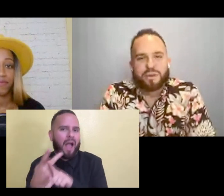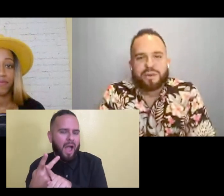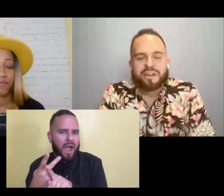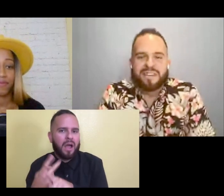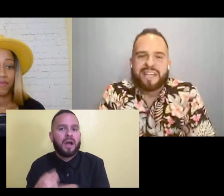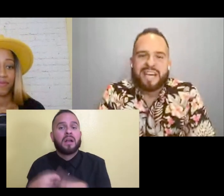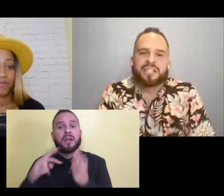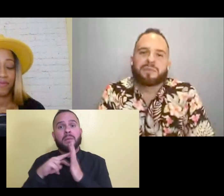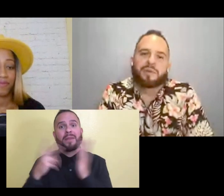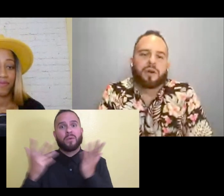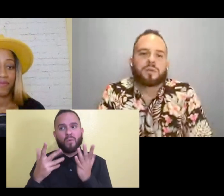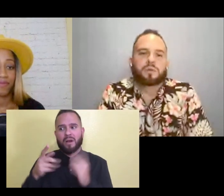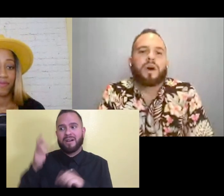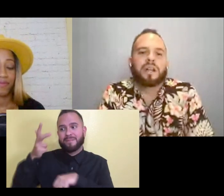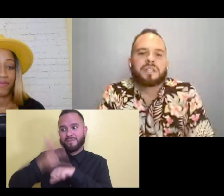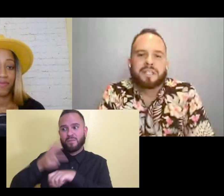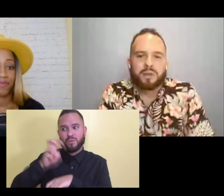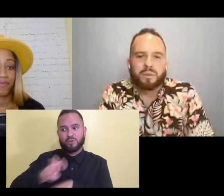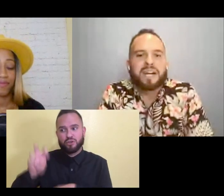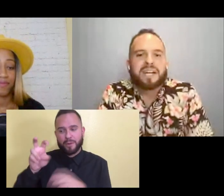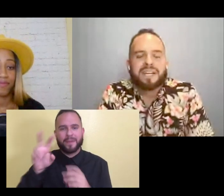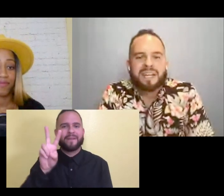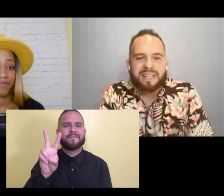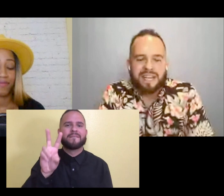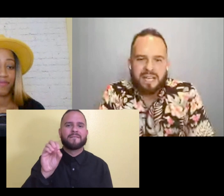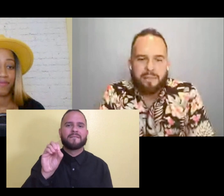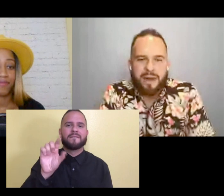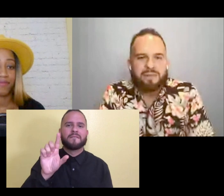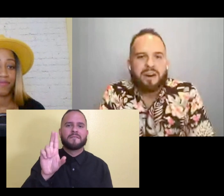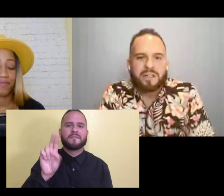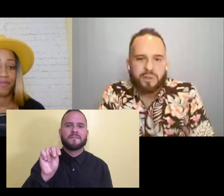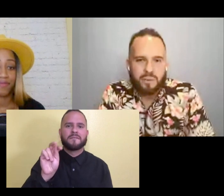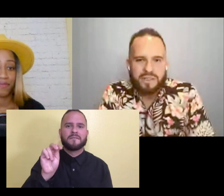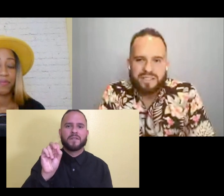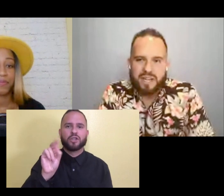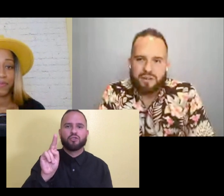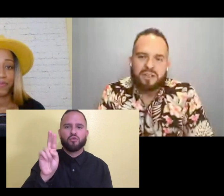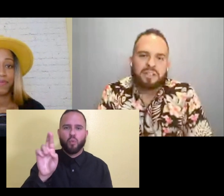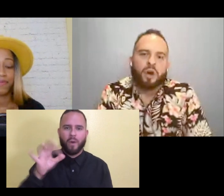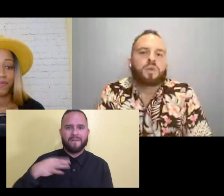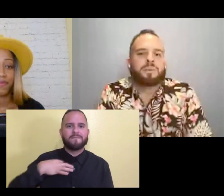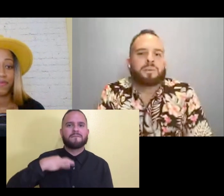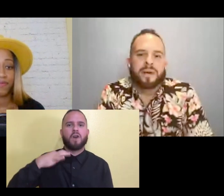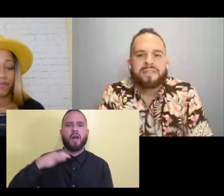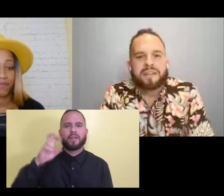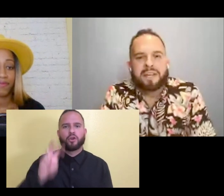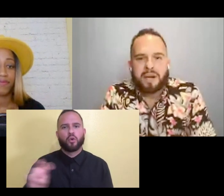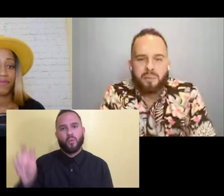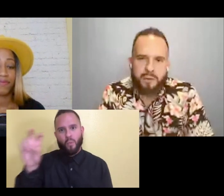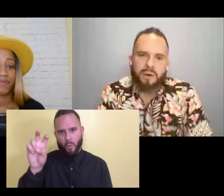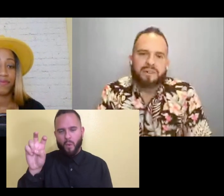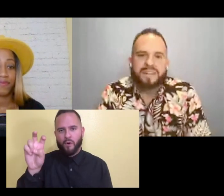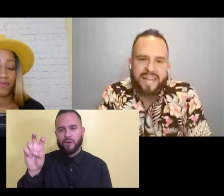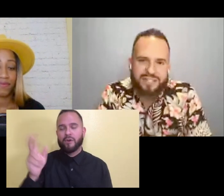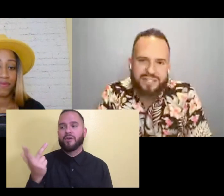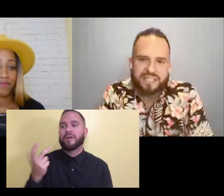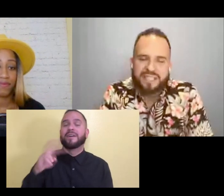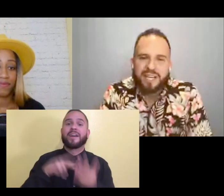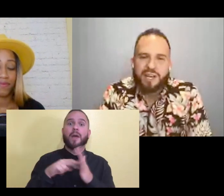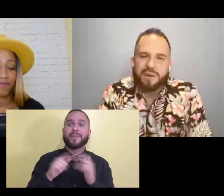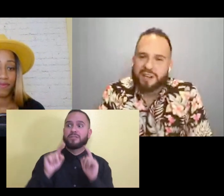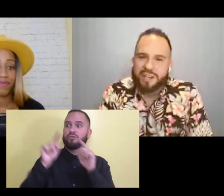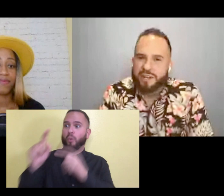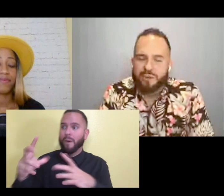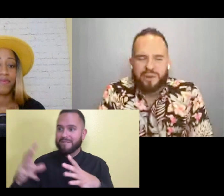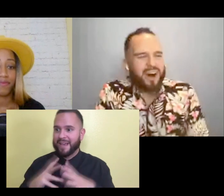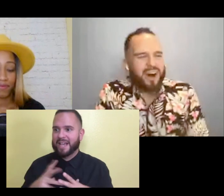tour or a vacation where you go do volunteer work. And the idea behind volunteers is that you're not the only one benefiting, right? When we go on vacation,